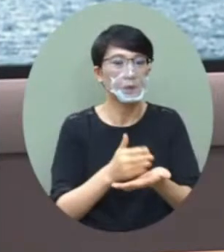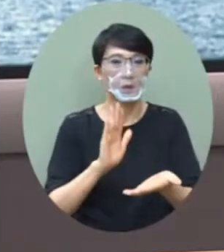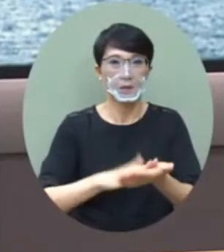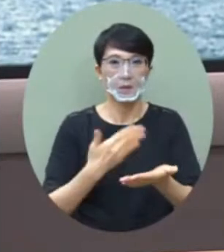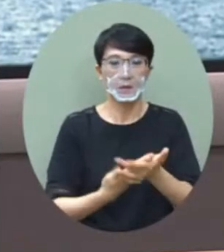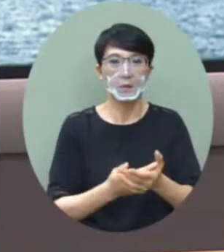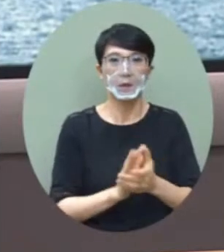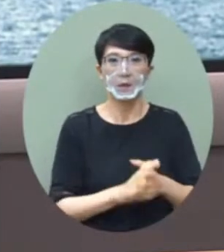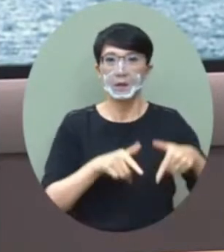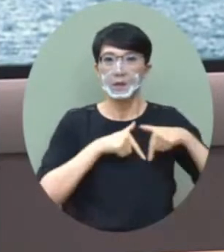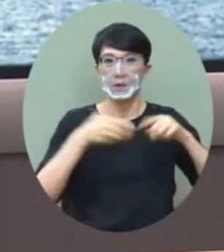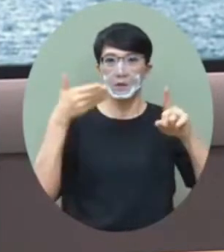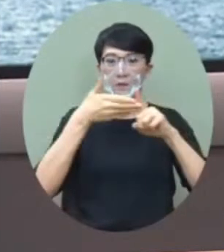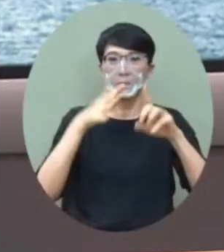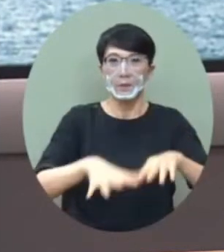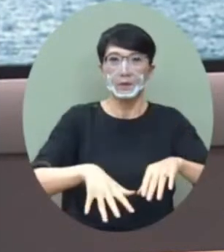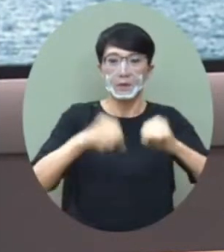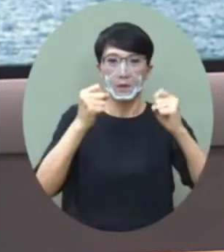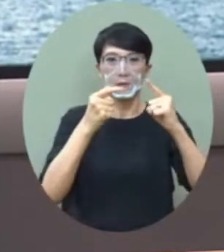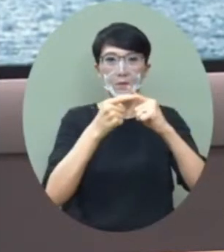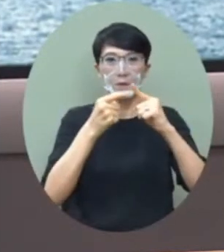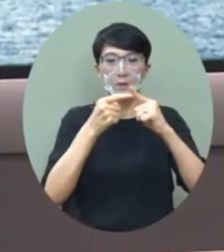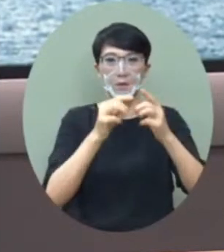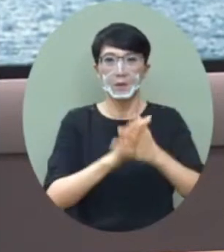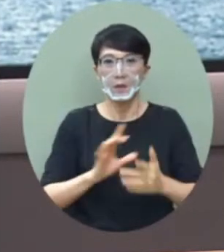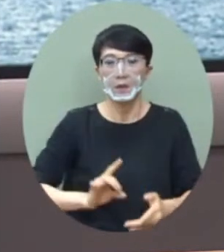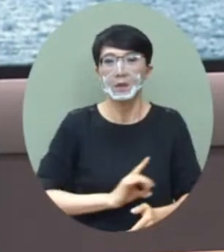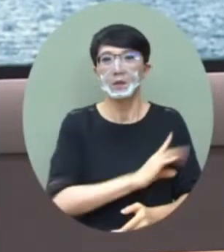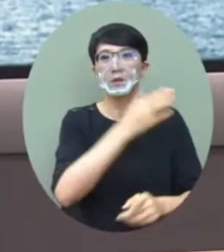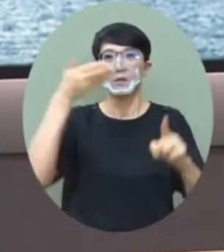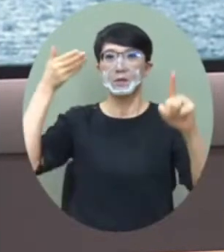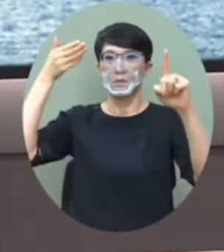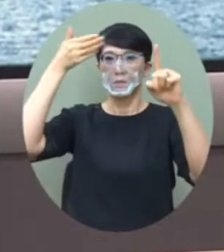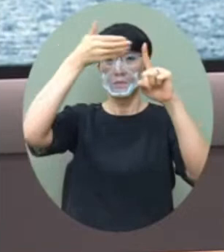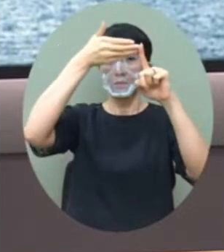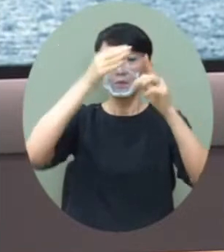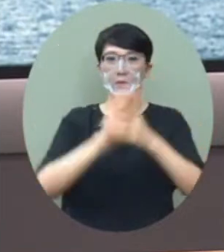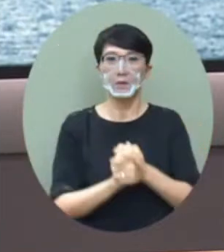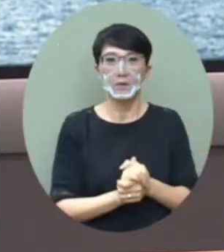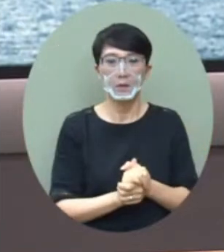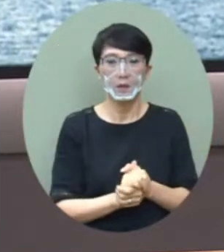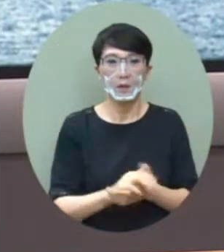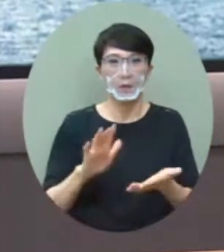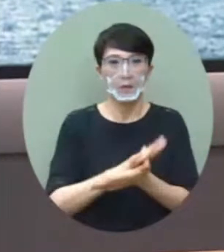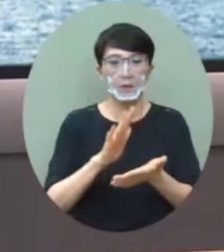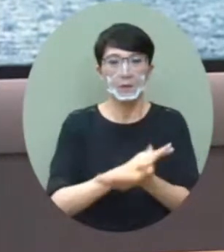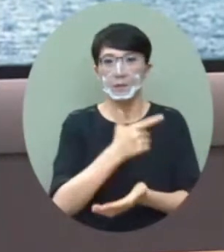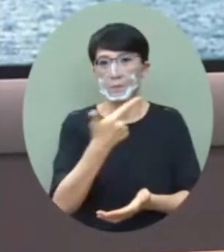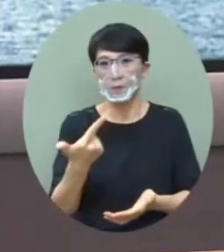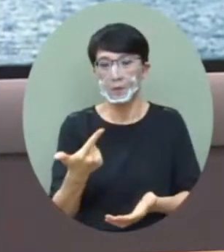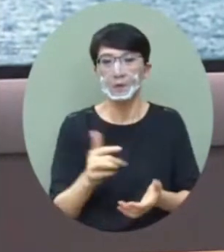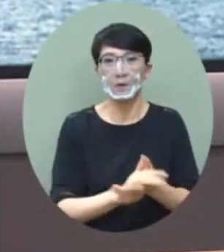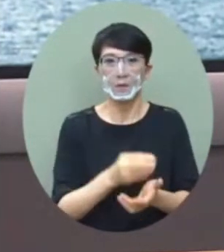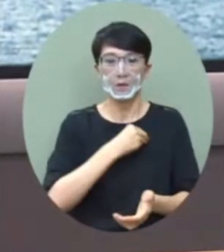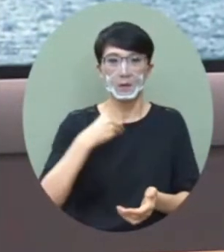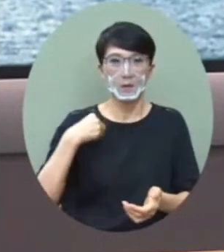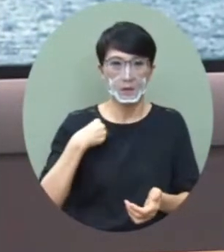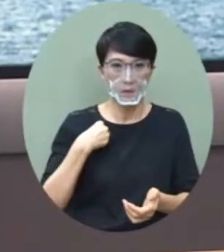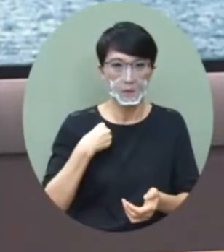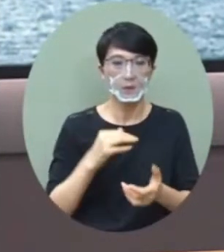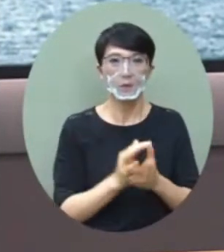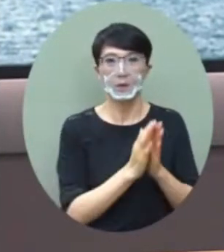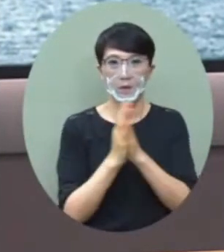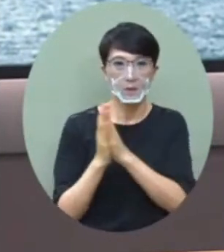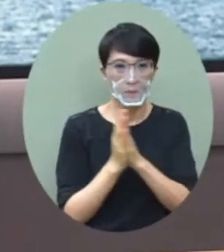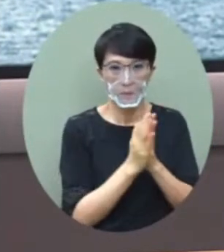Even though the systems used by the local medical staff and mainland medical support team might be